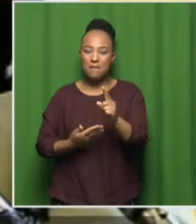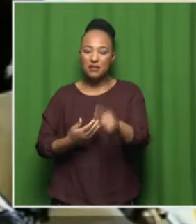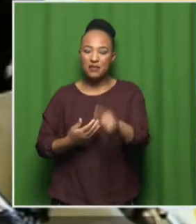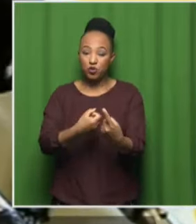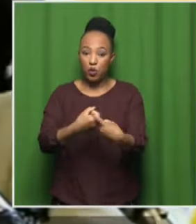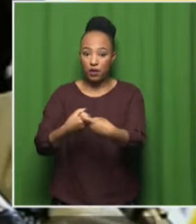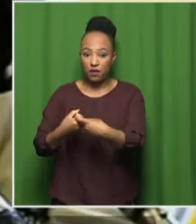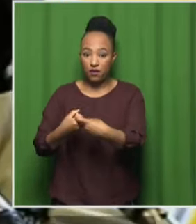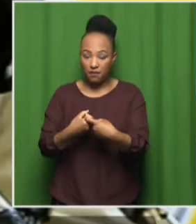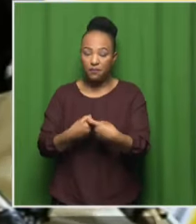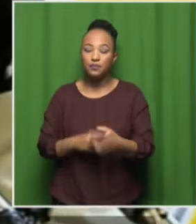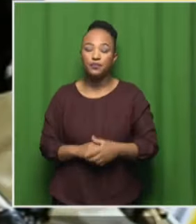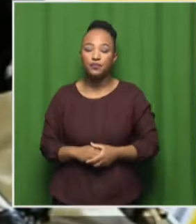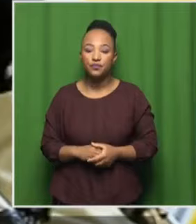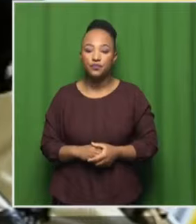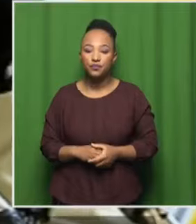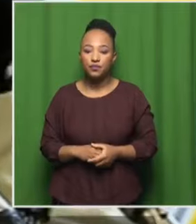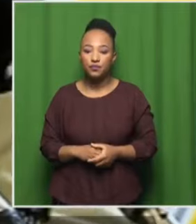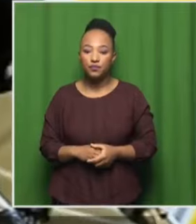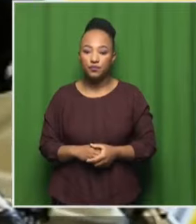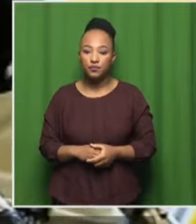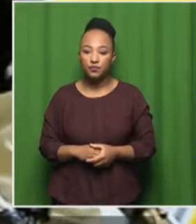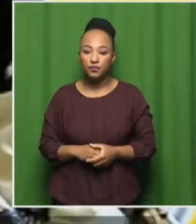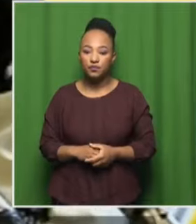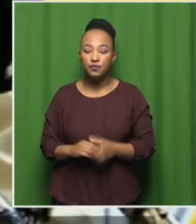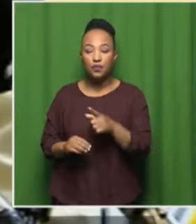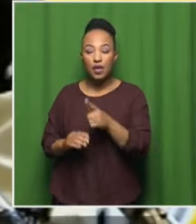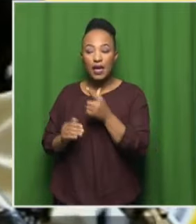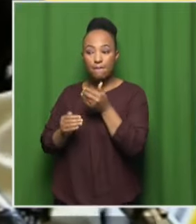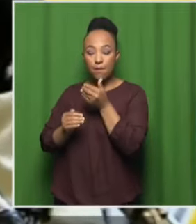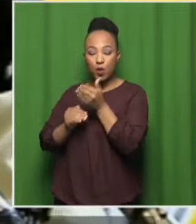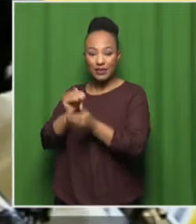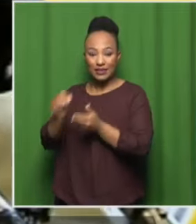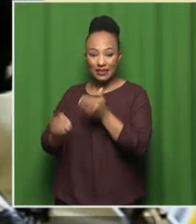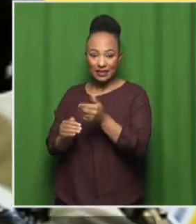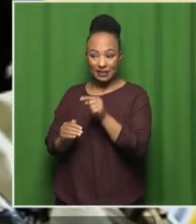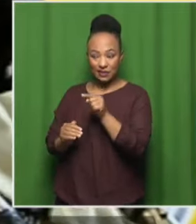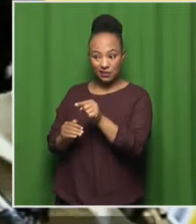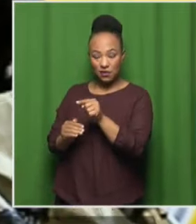must go hand in hand with the process of